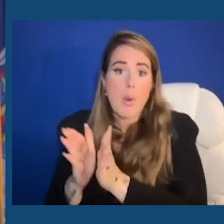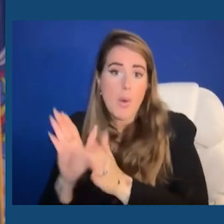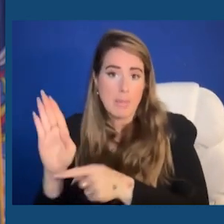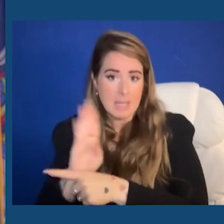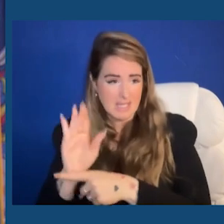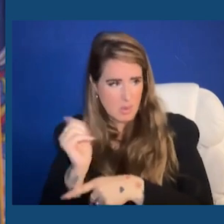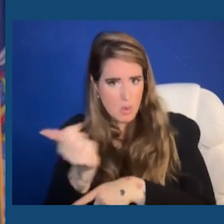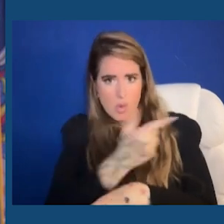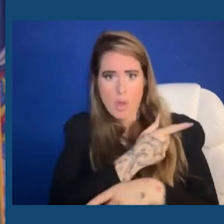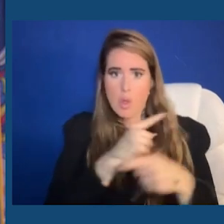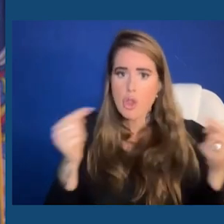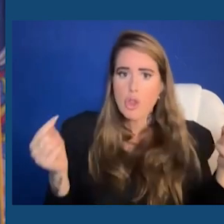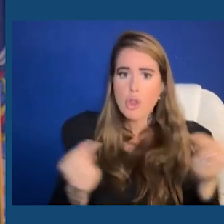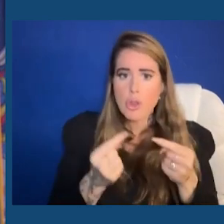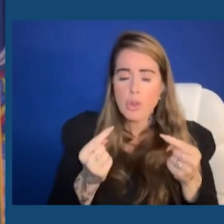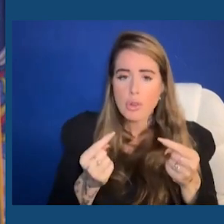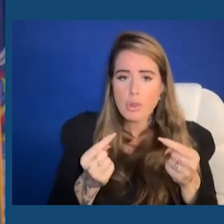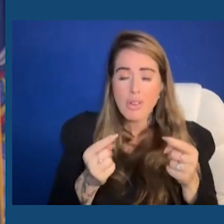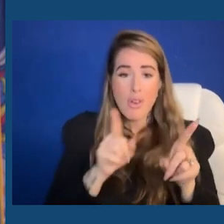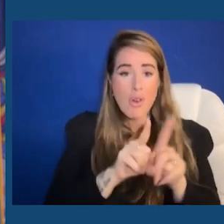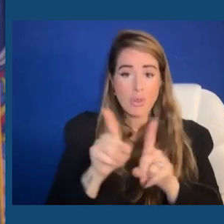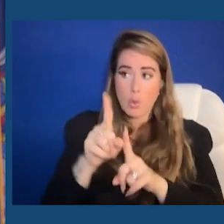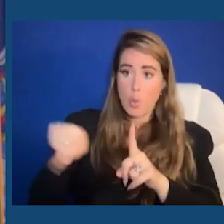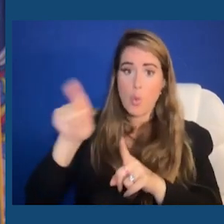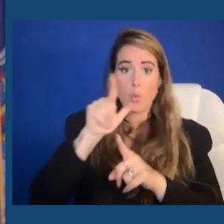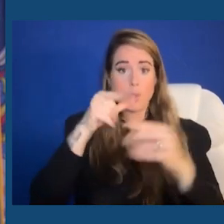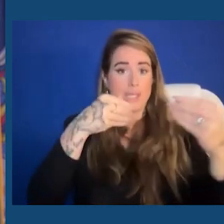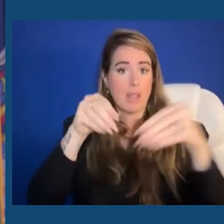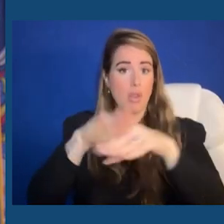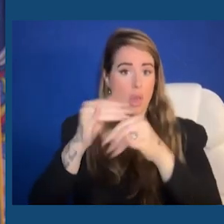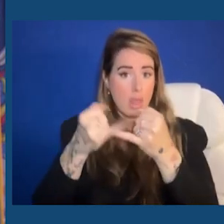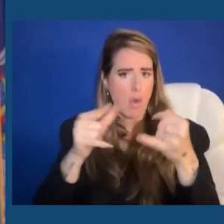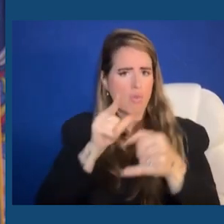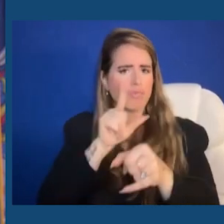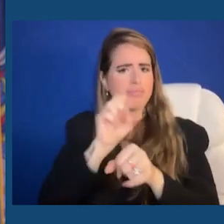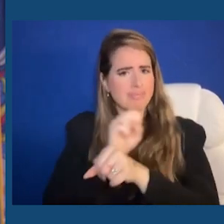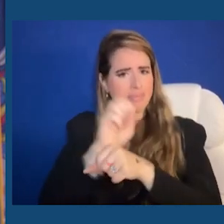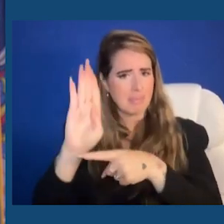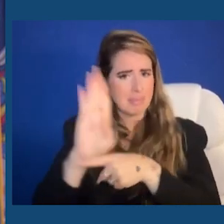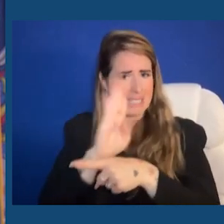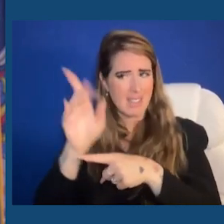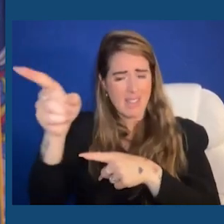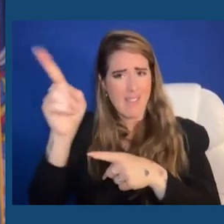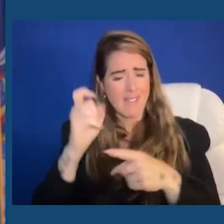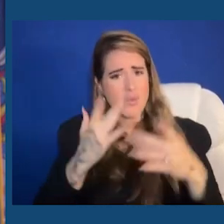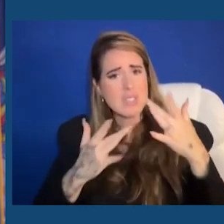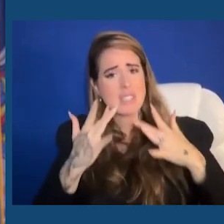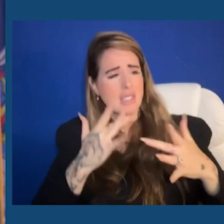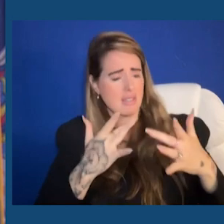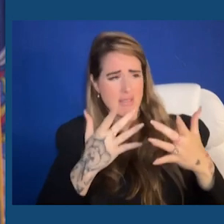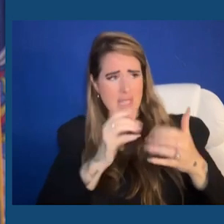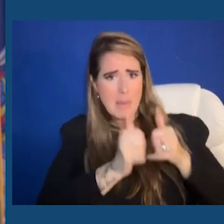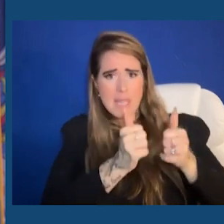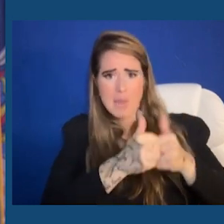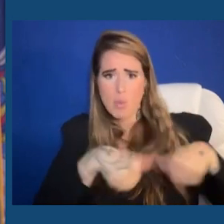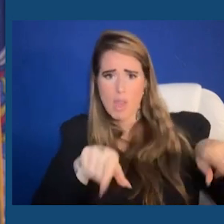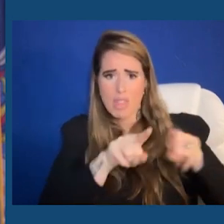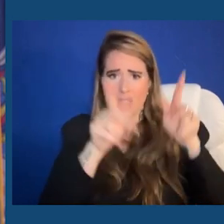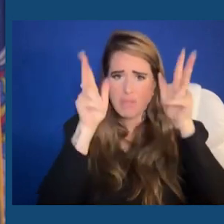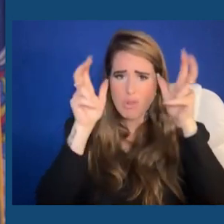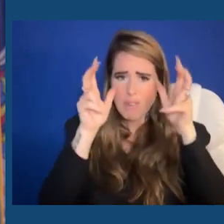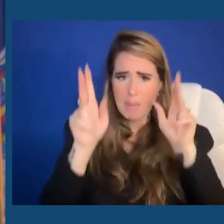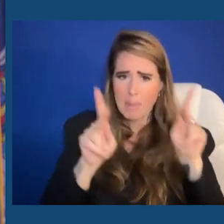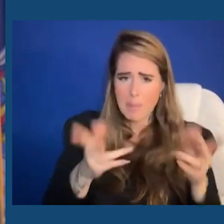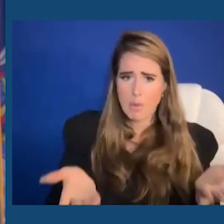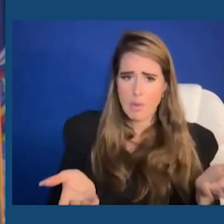the legitimate online sellers they're competing with. Even stolen toys are ending up online.